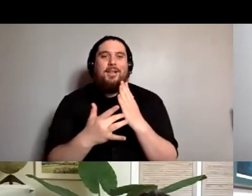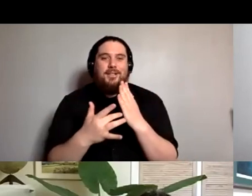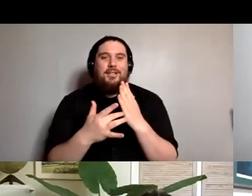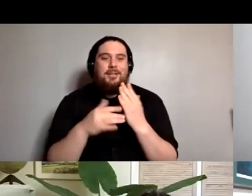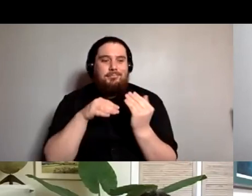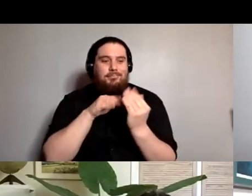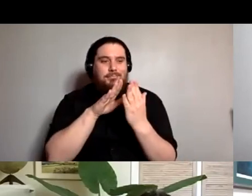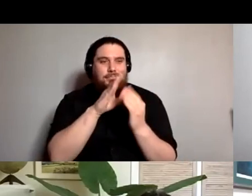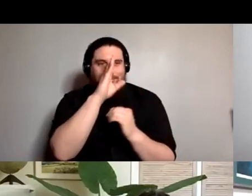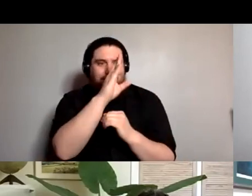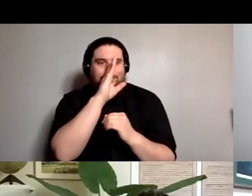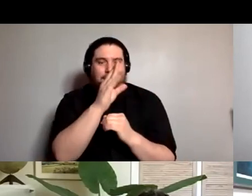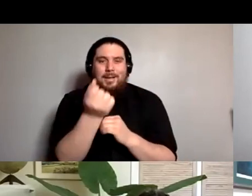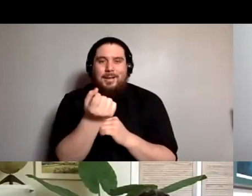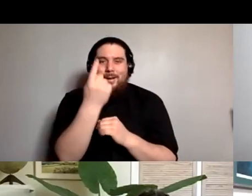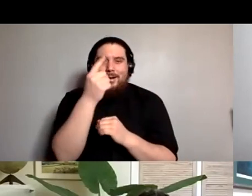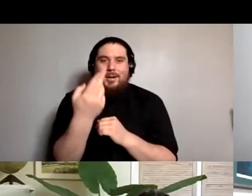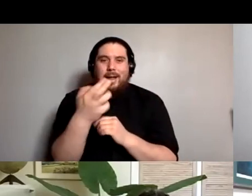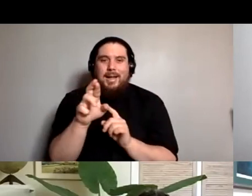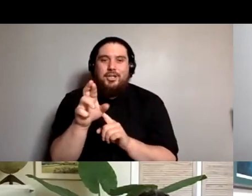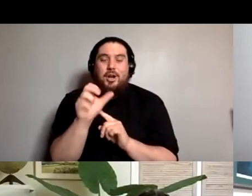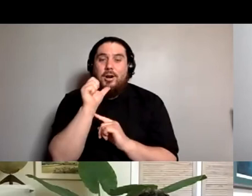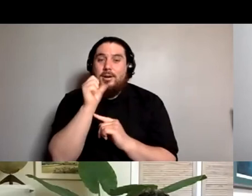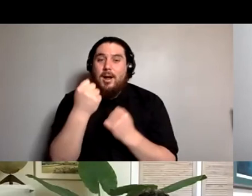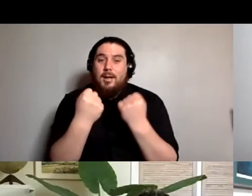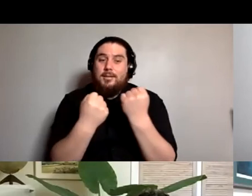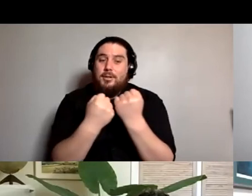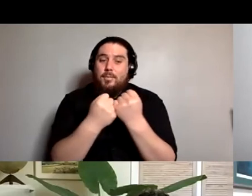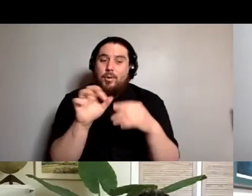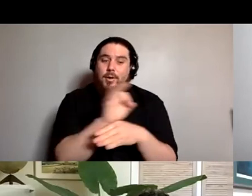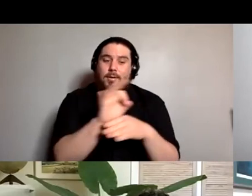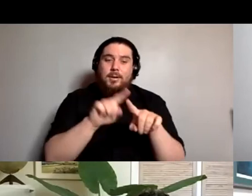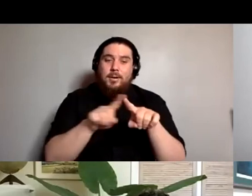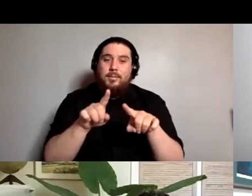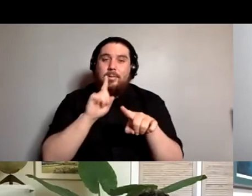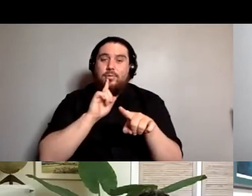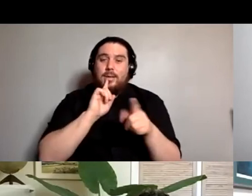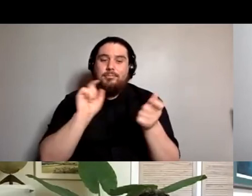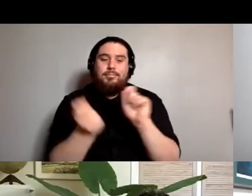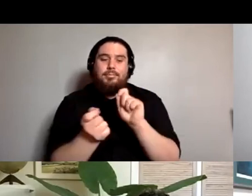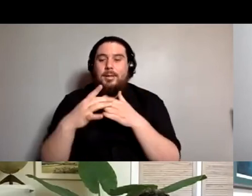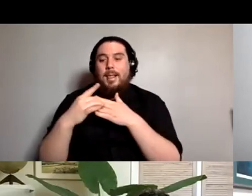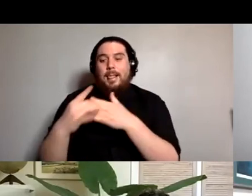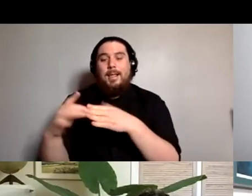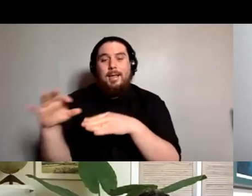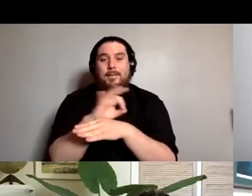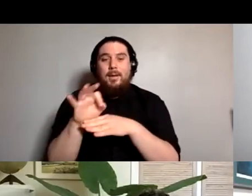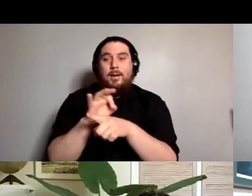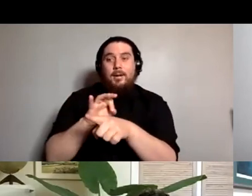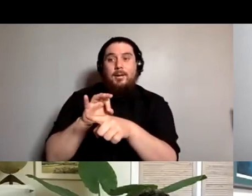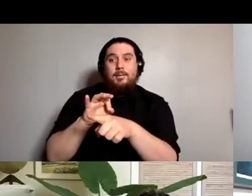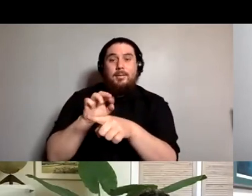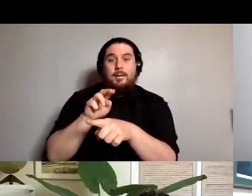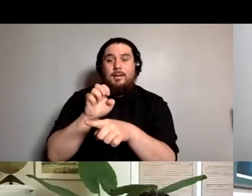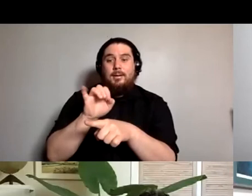that HR function is not a support function, but a lead function. And like, you know, Neil just said, by the way, in